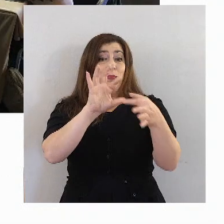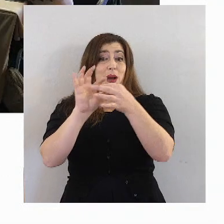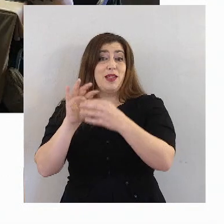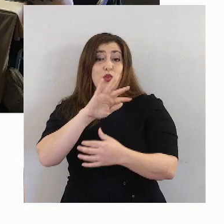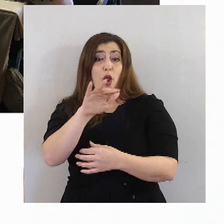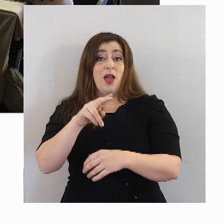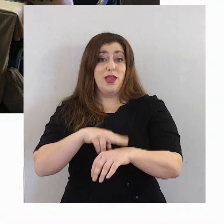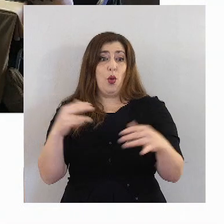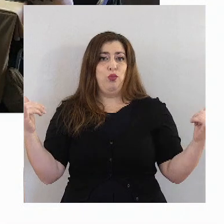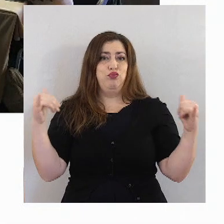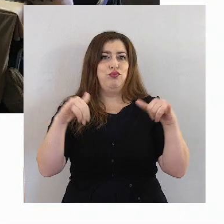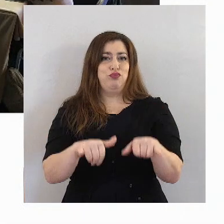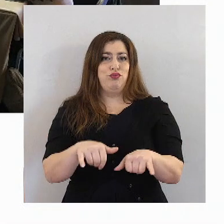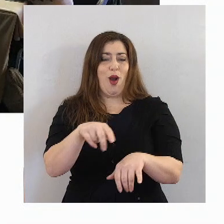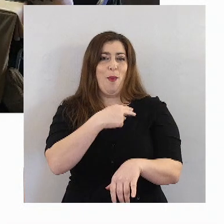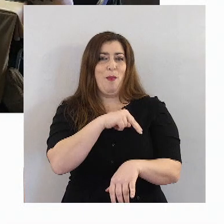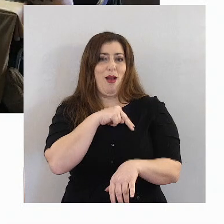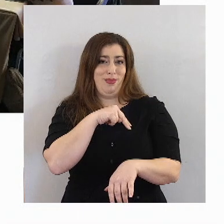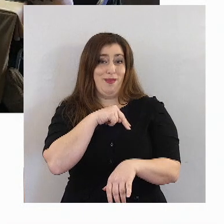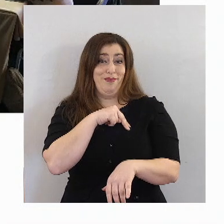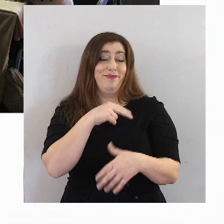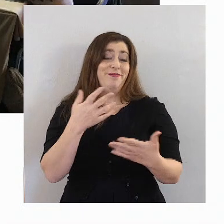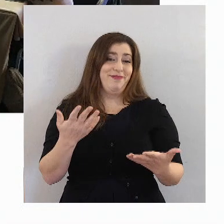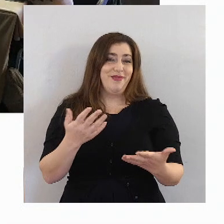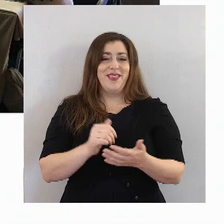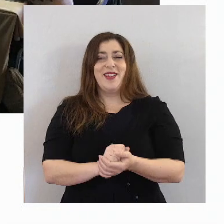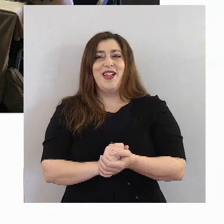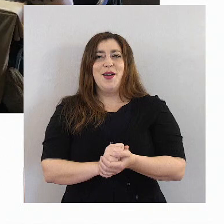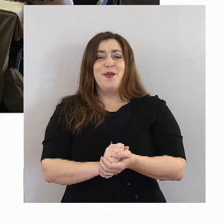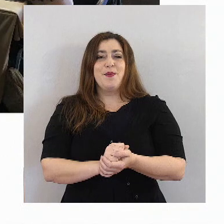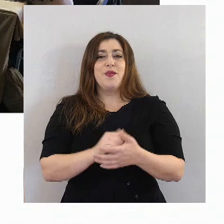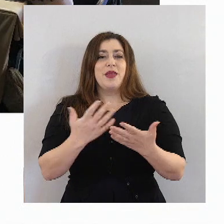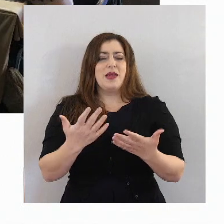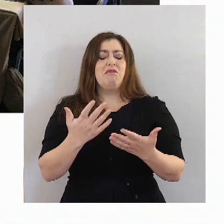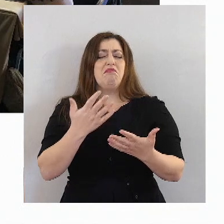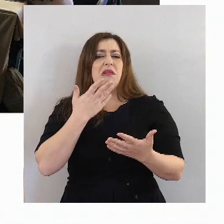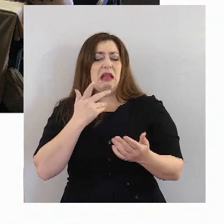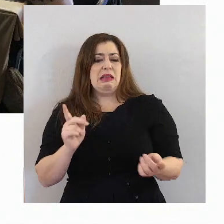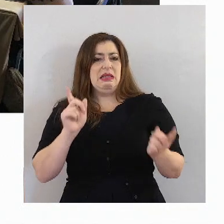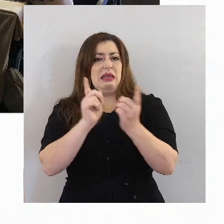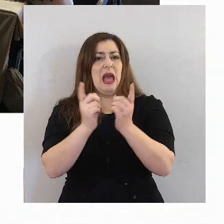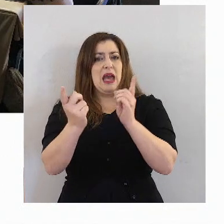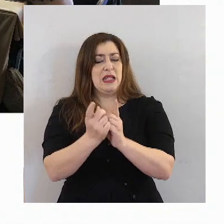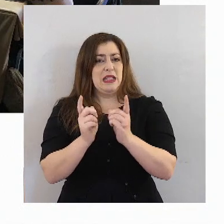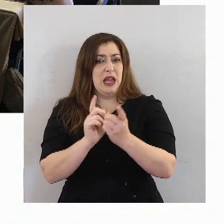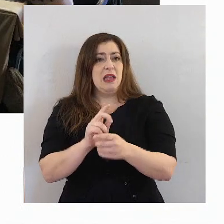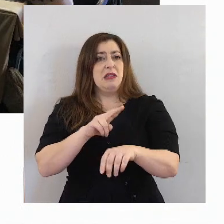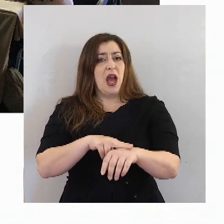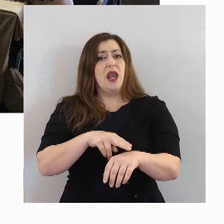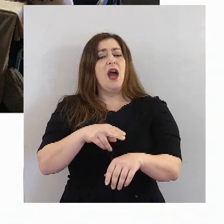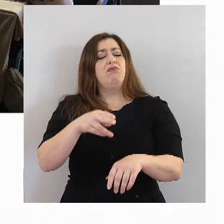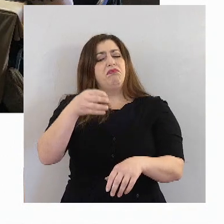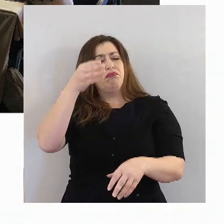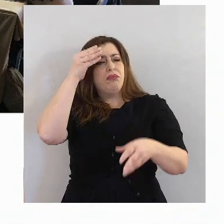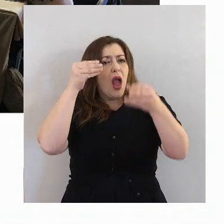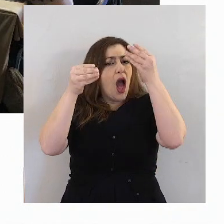in person. It provided an opportunity to consolidate the partnership, outline responsibilities, and in particular, learn more about the